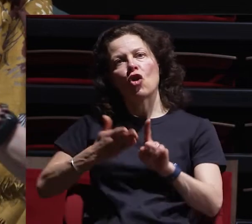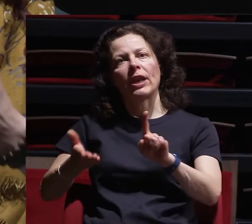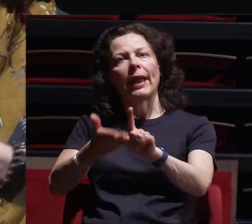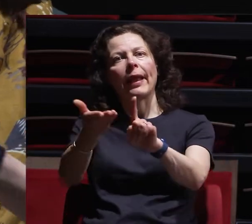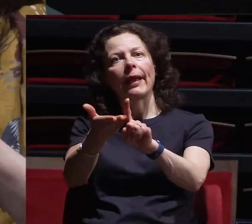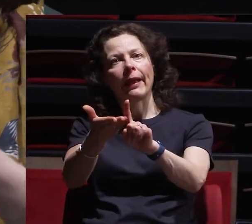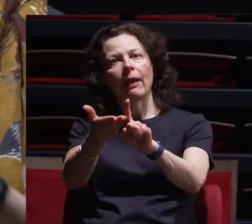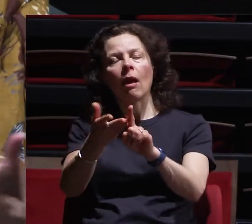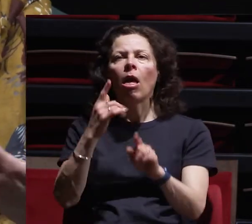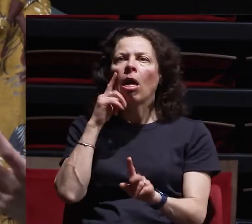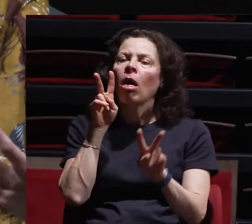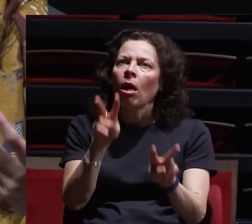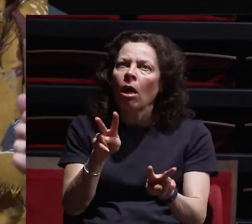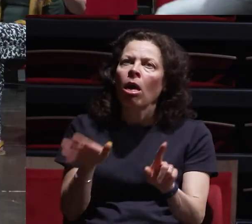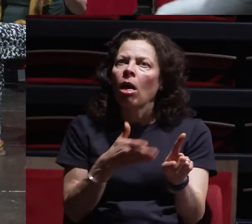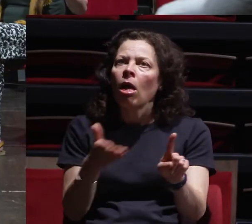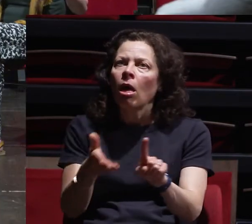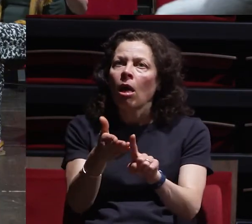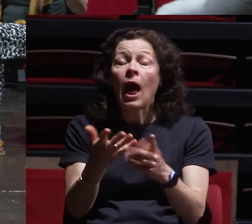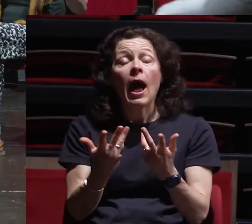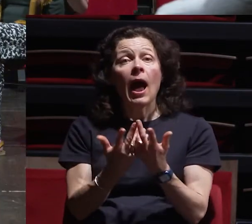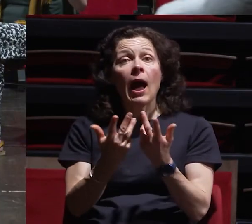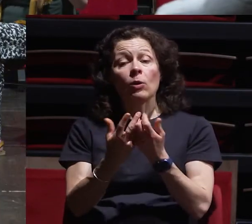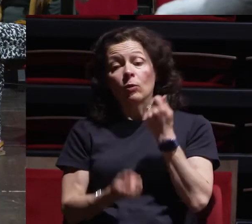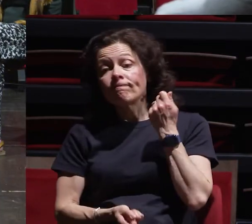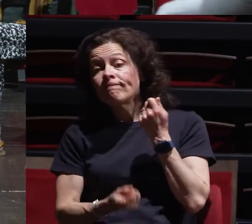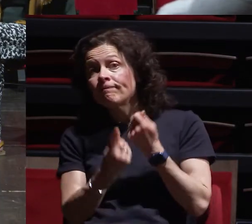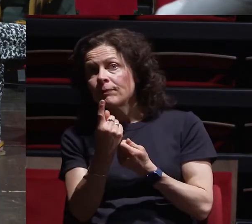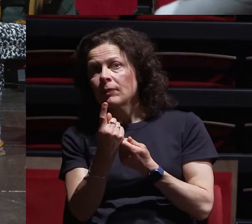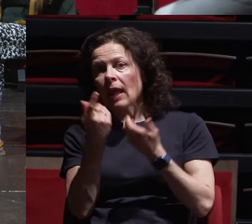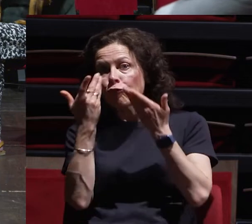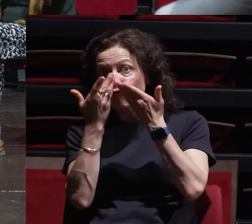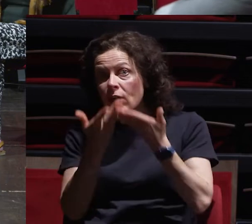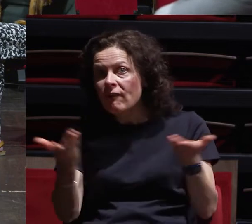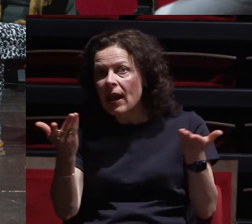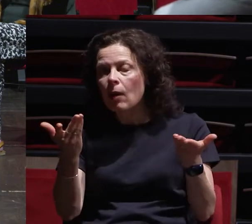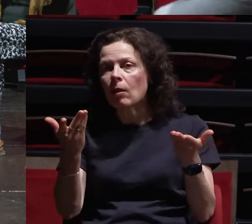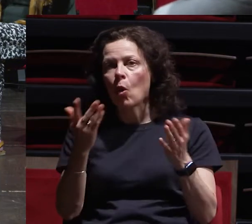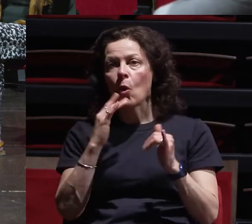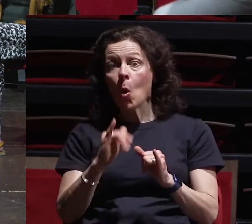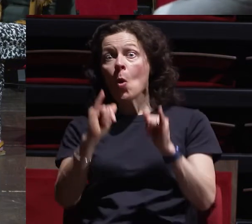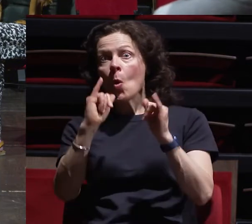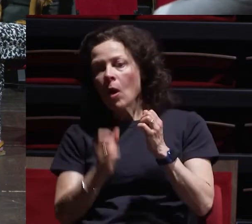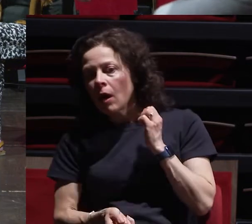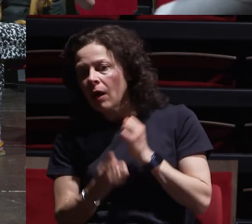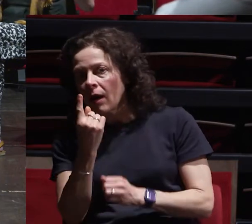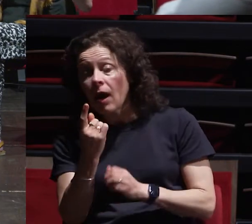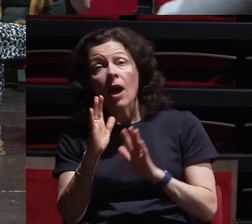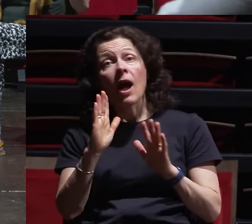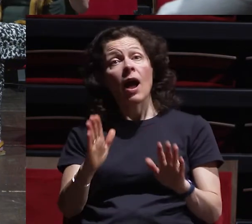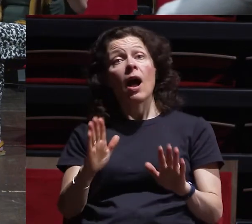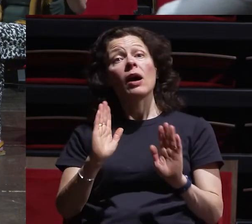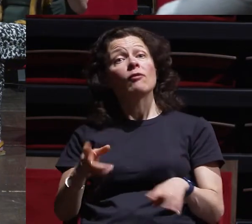taken on an emotional journey. And the way you can do those climaxes or those